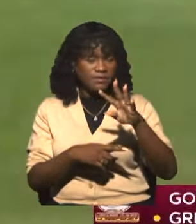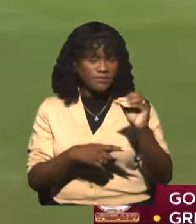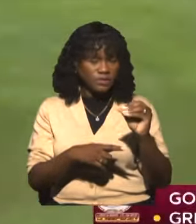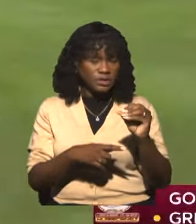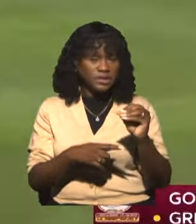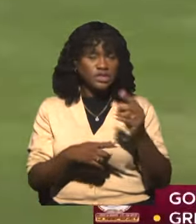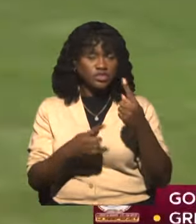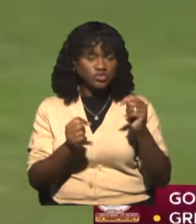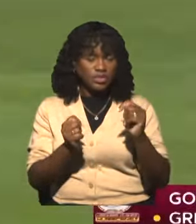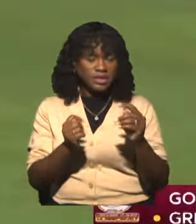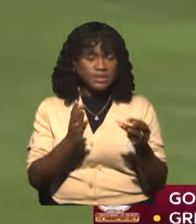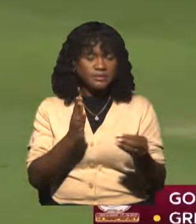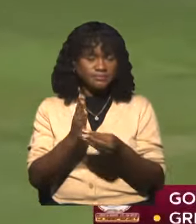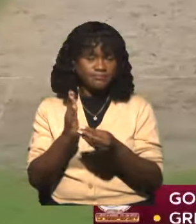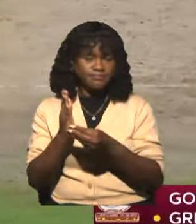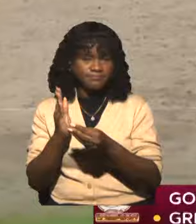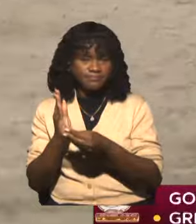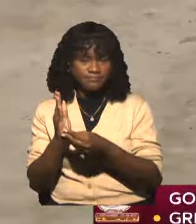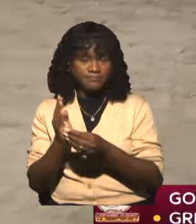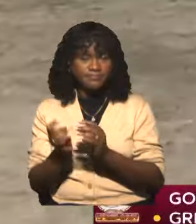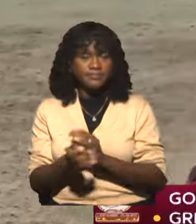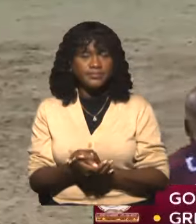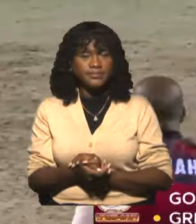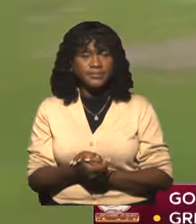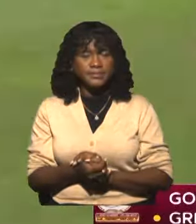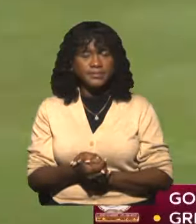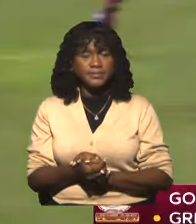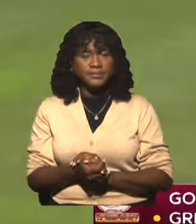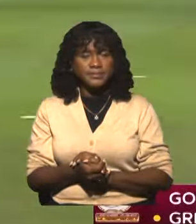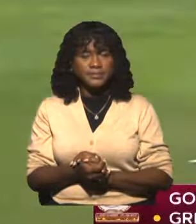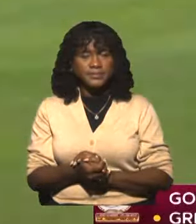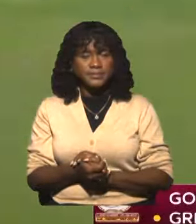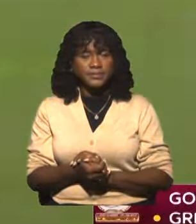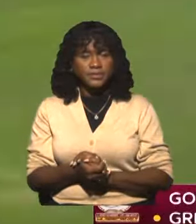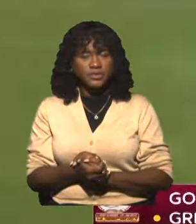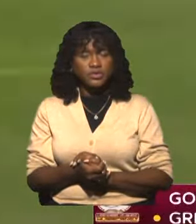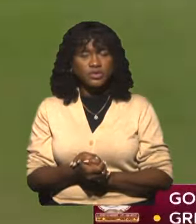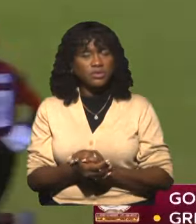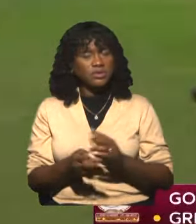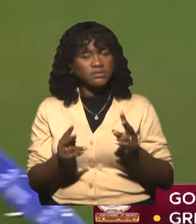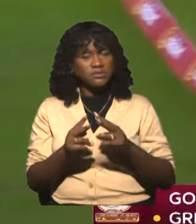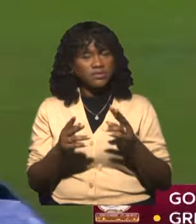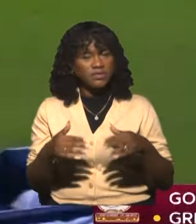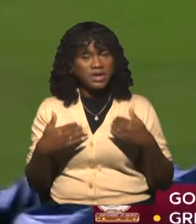So, you know, being it that I did it, you know, very pleased. But